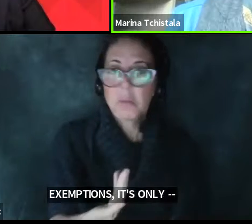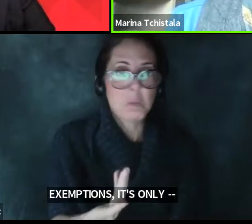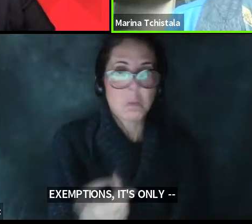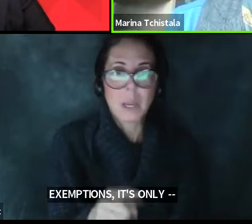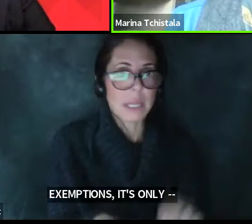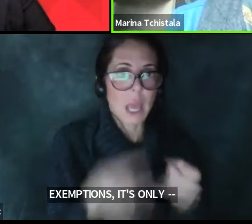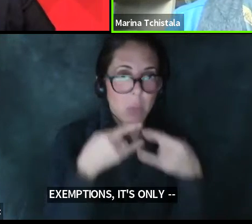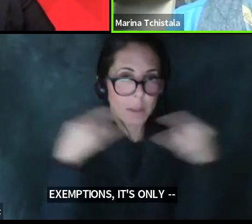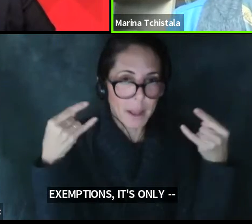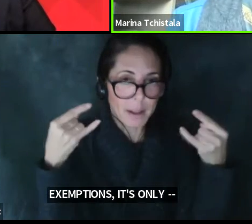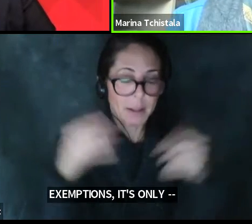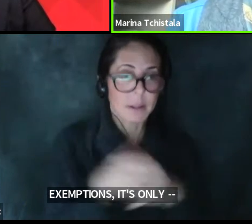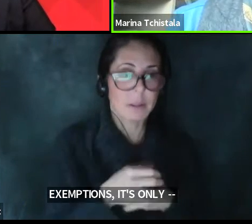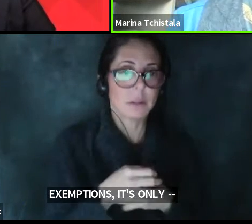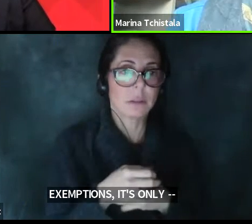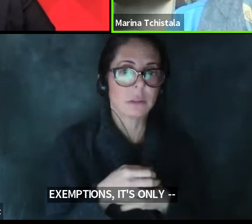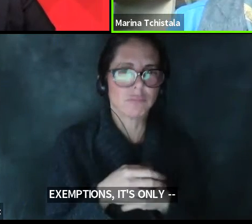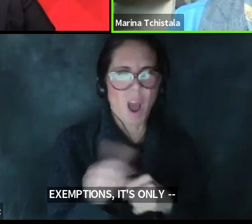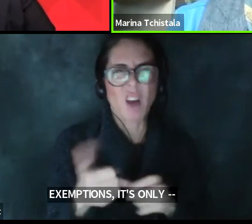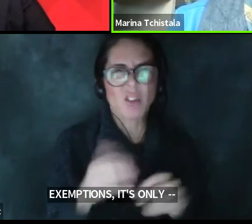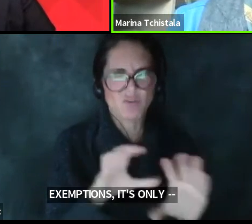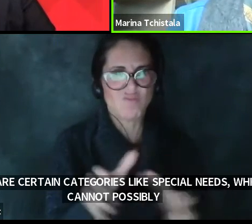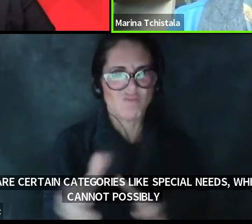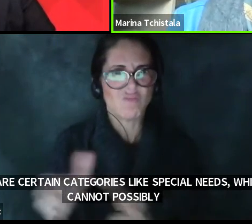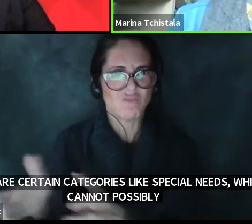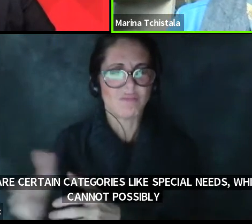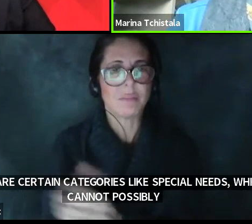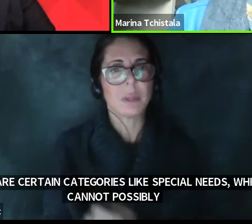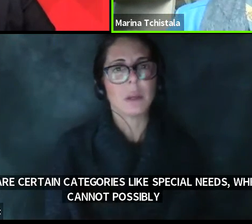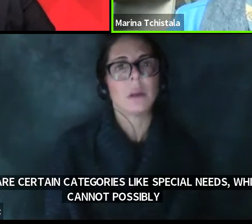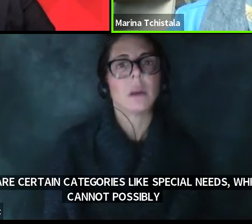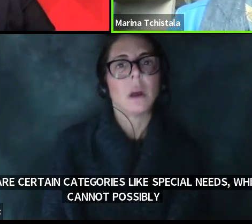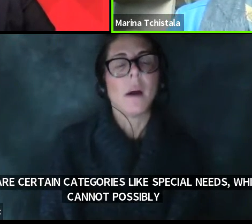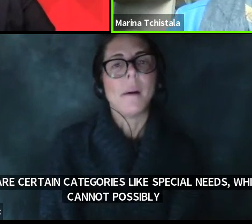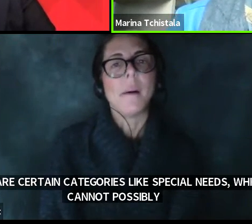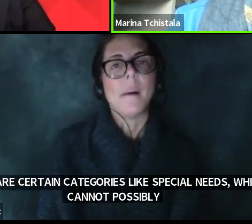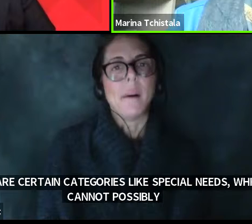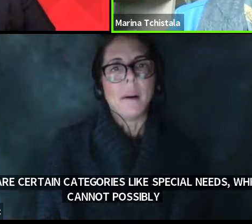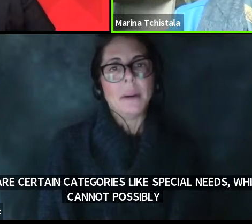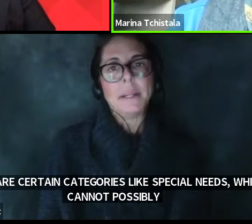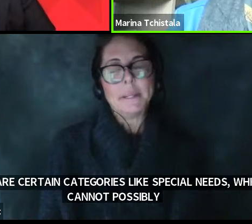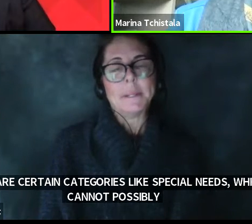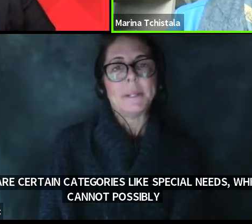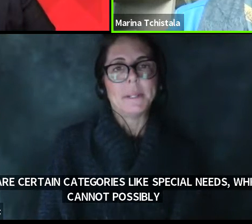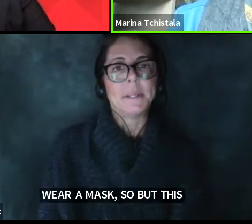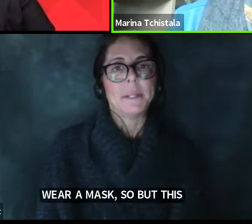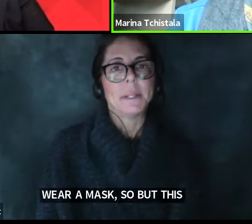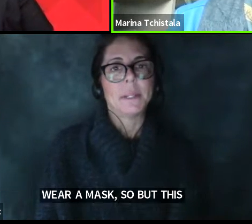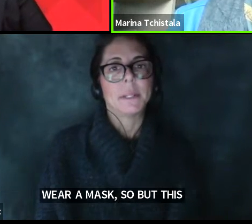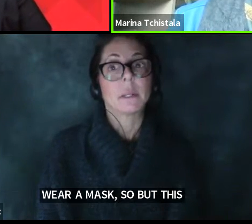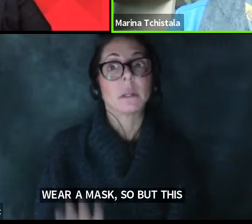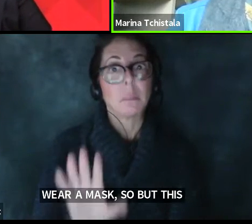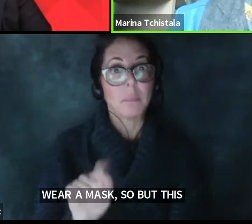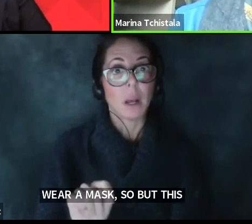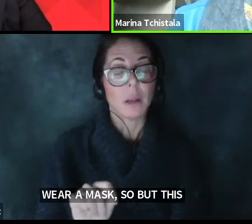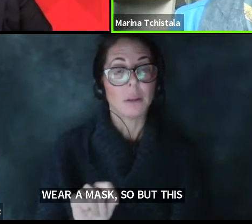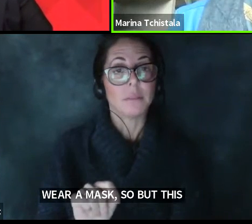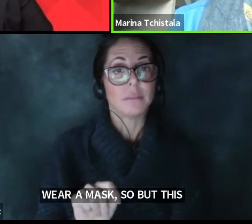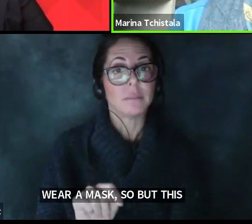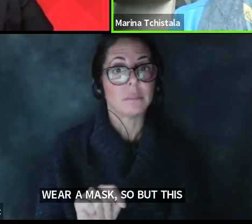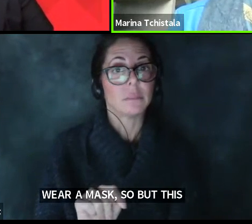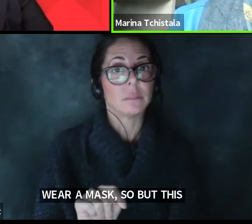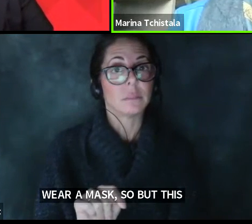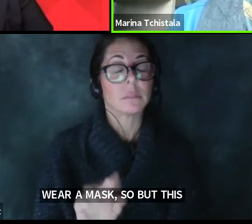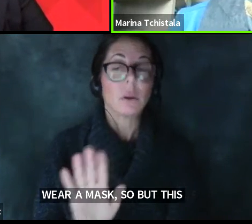a mask. So, but this is addressed individually and differently. But wearing a Excellent. mask, and